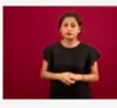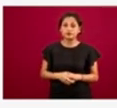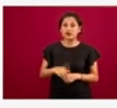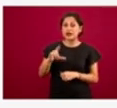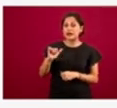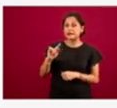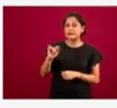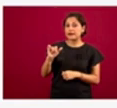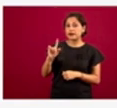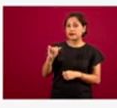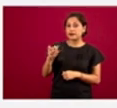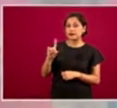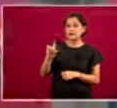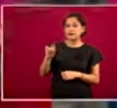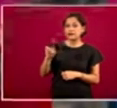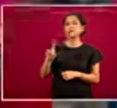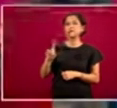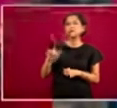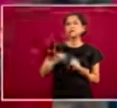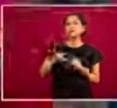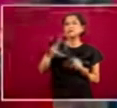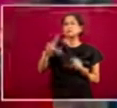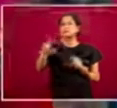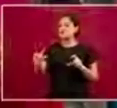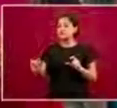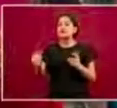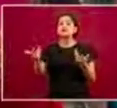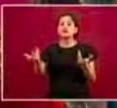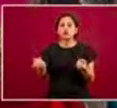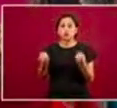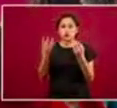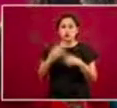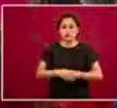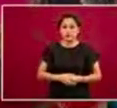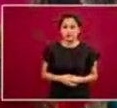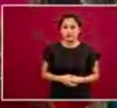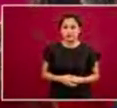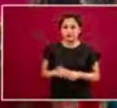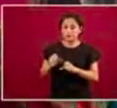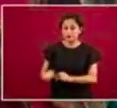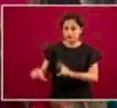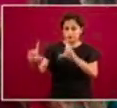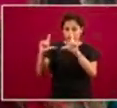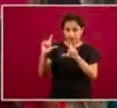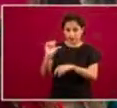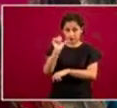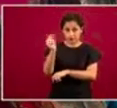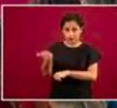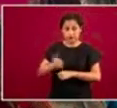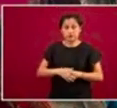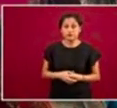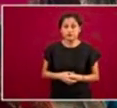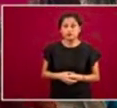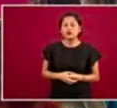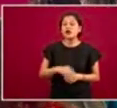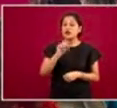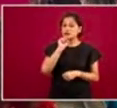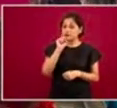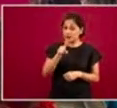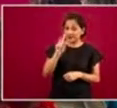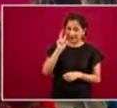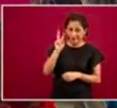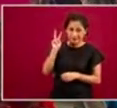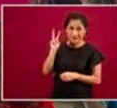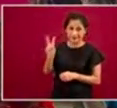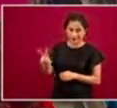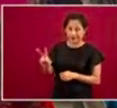And the order, the states appear in order from highest lethality